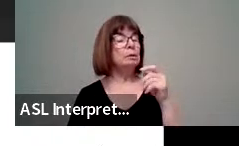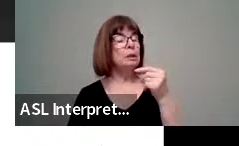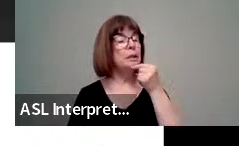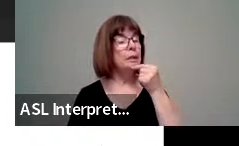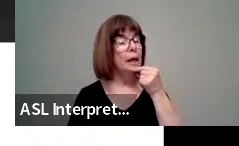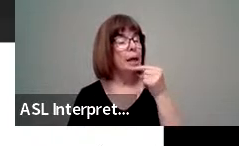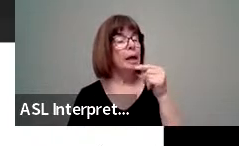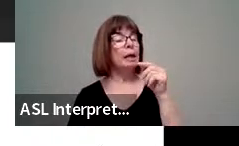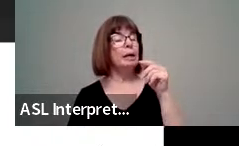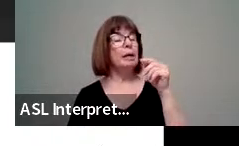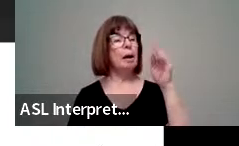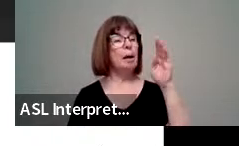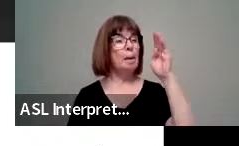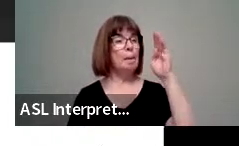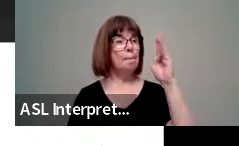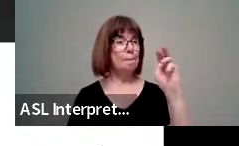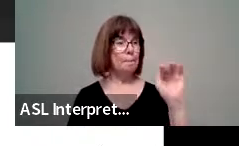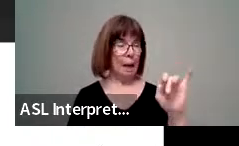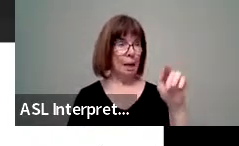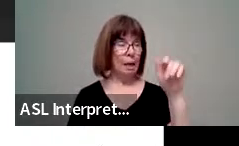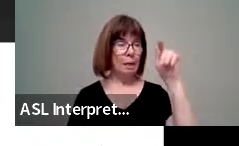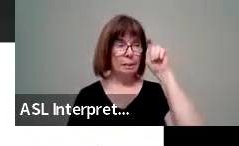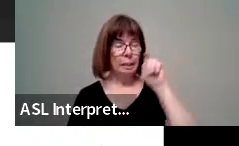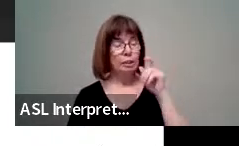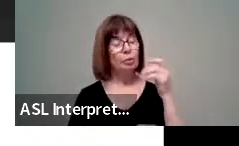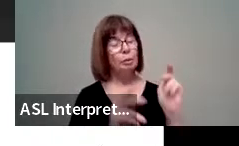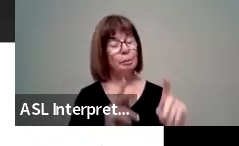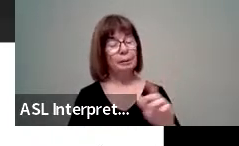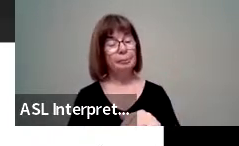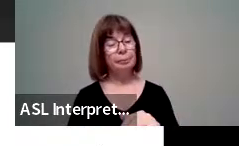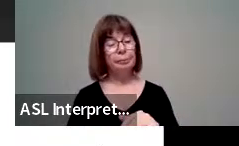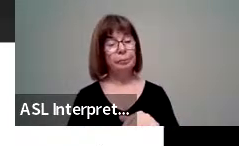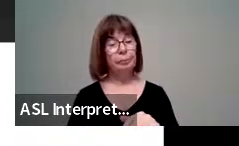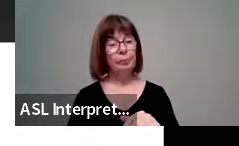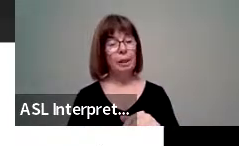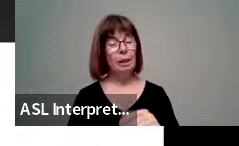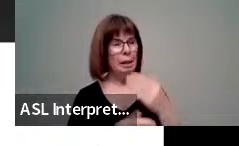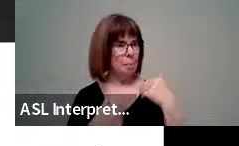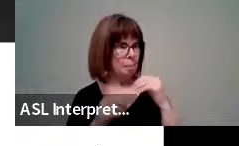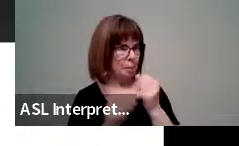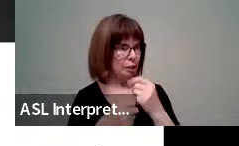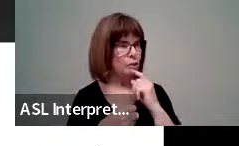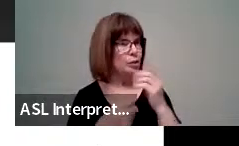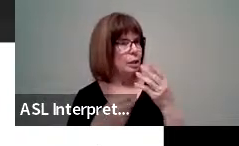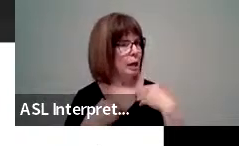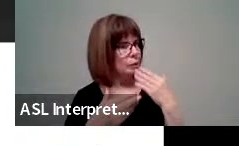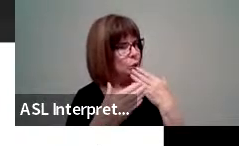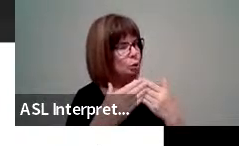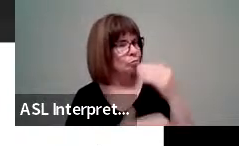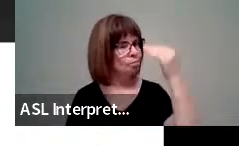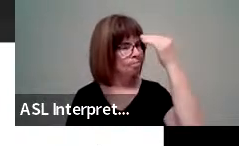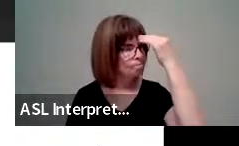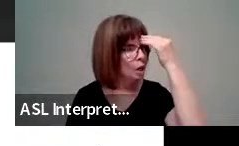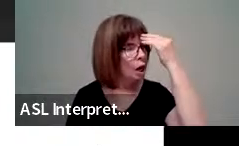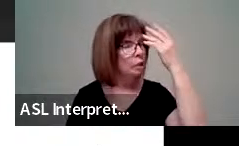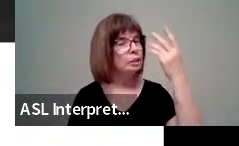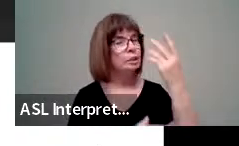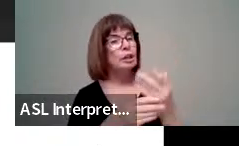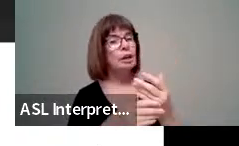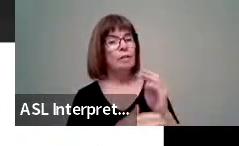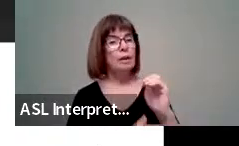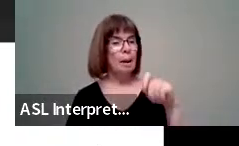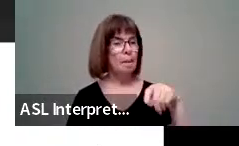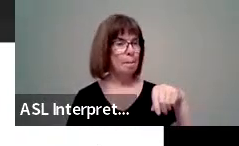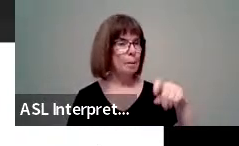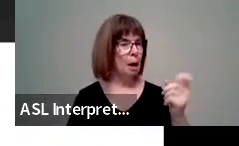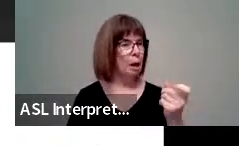to ensure they have good knowledge of Mpox and sexual health, as well as vaccine